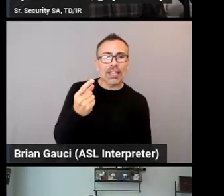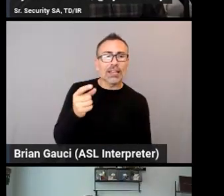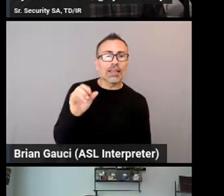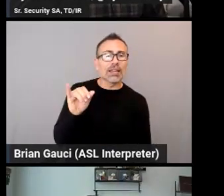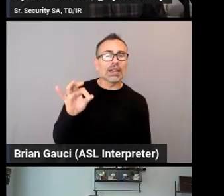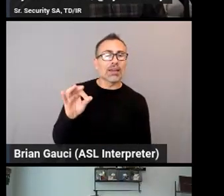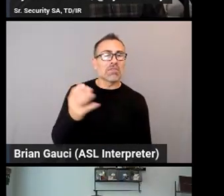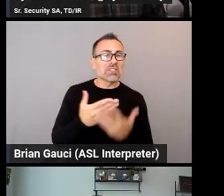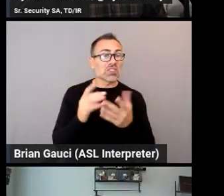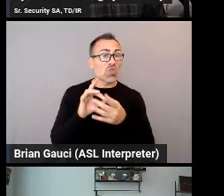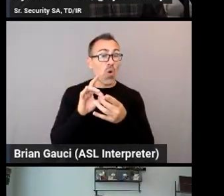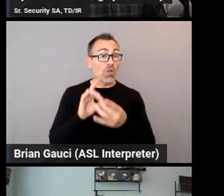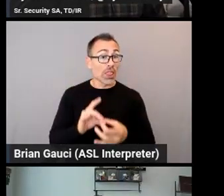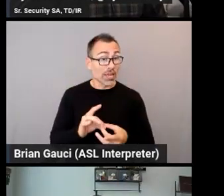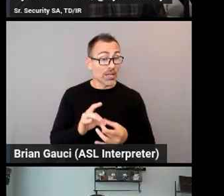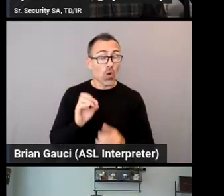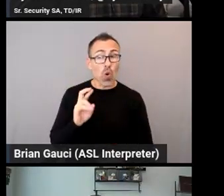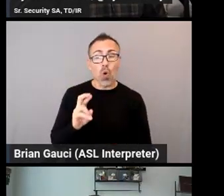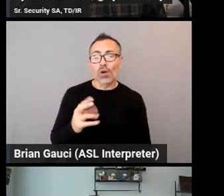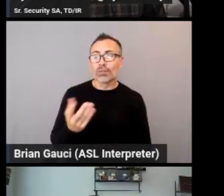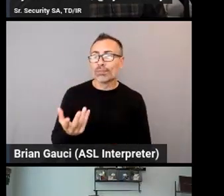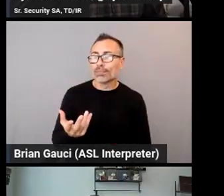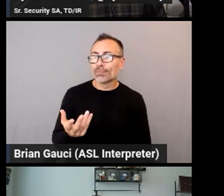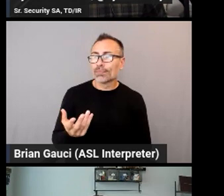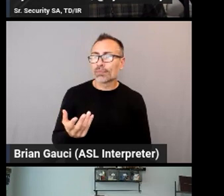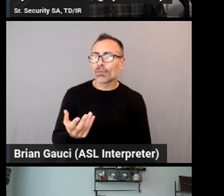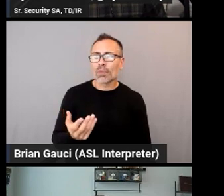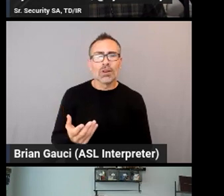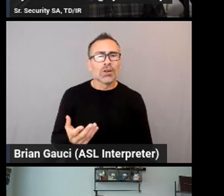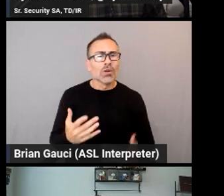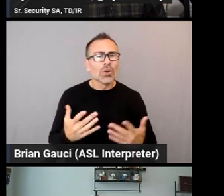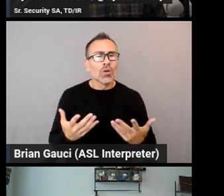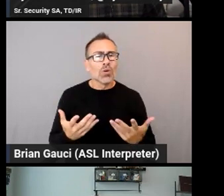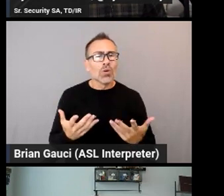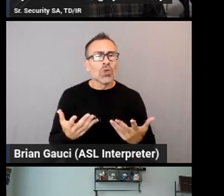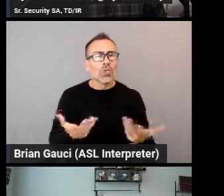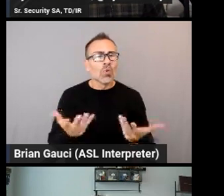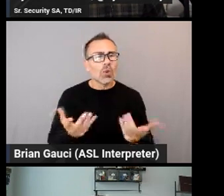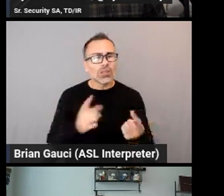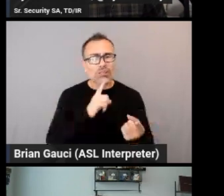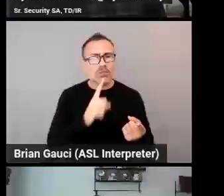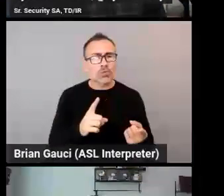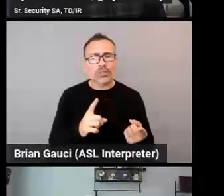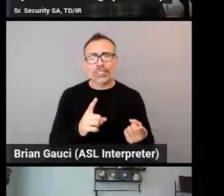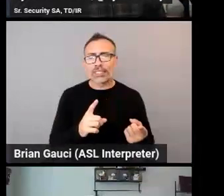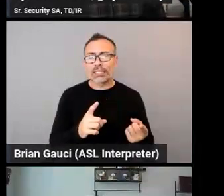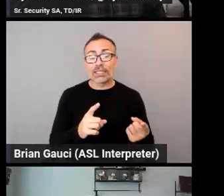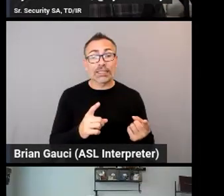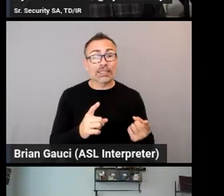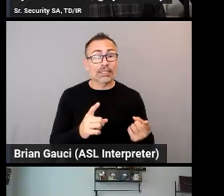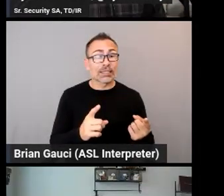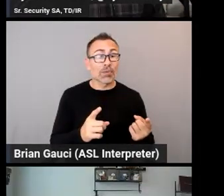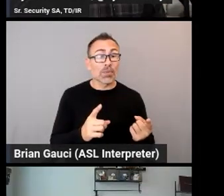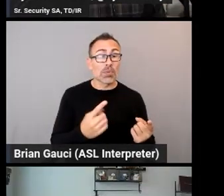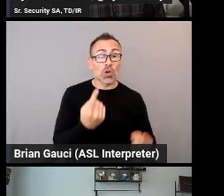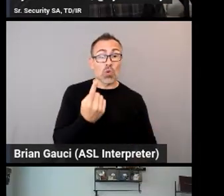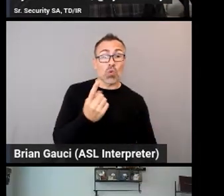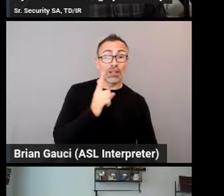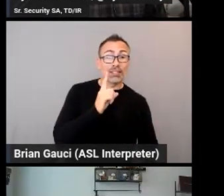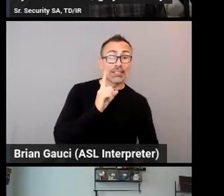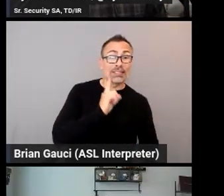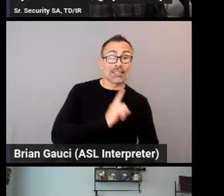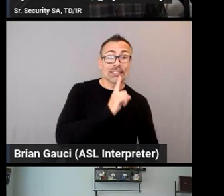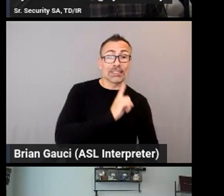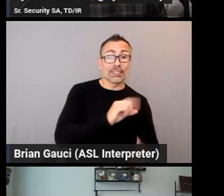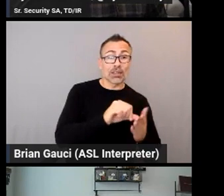one another, or what's really correlated across potentially a single account, potentially hundreds